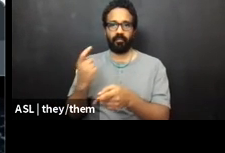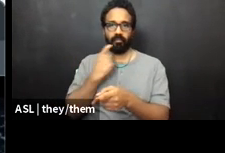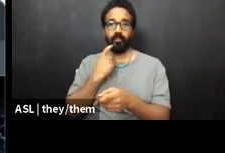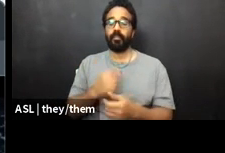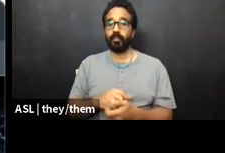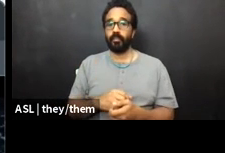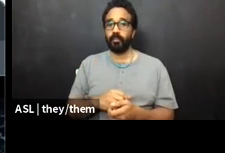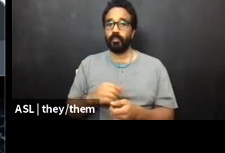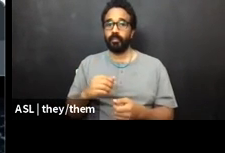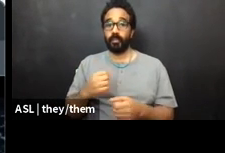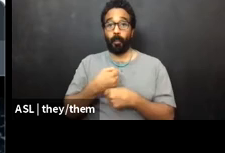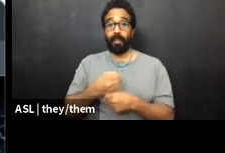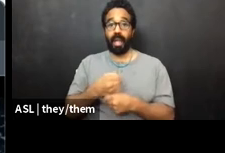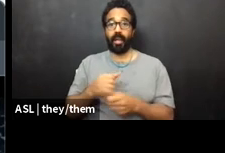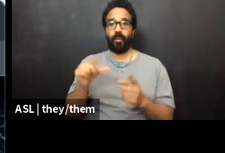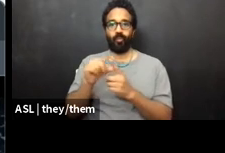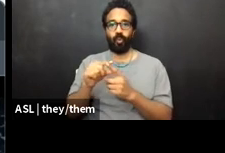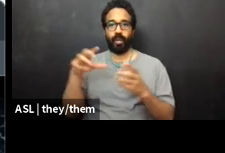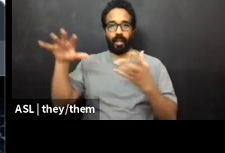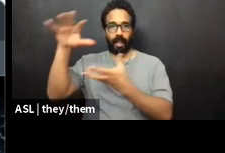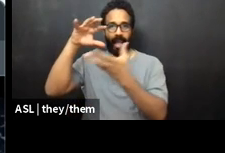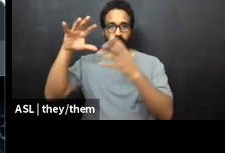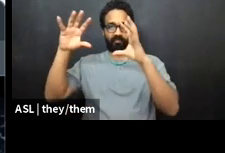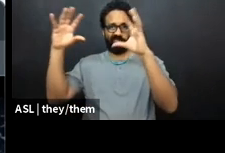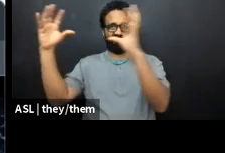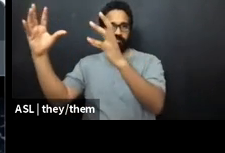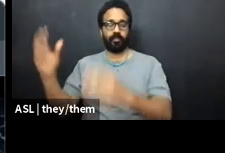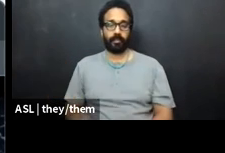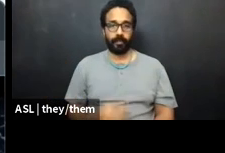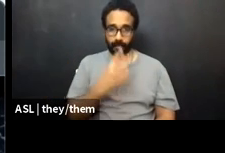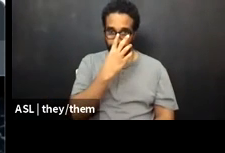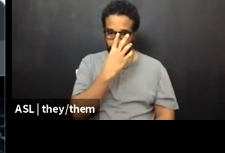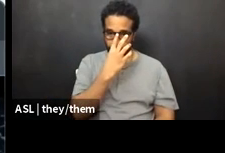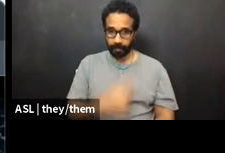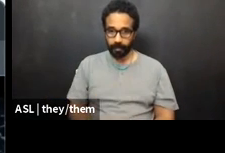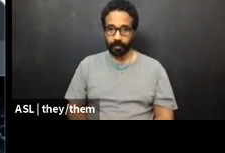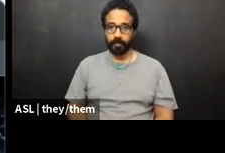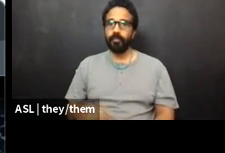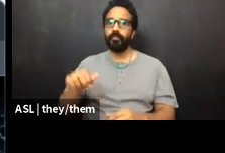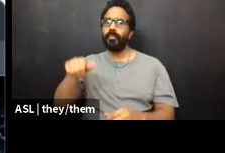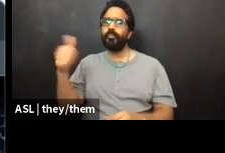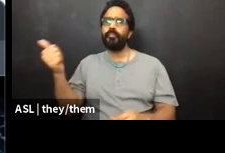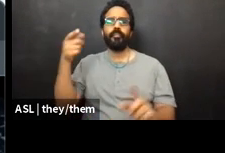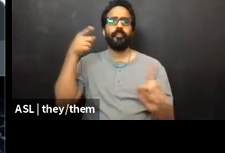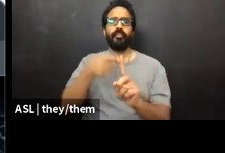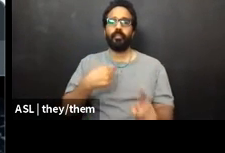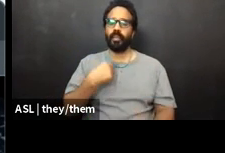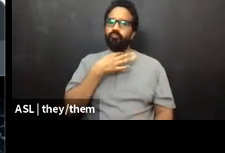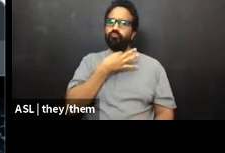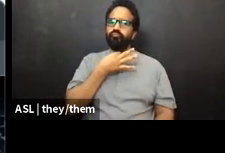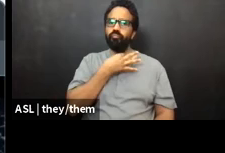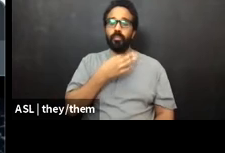One thing I also wanted to do, I'm not sure how this is gonna work here, but I'd like to know who here relies on